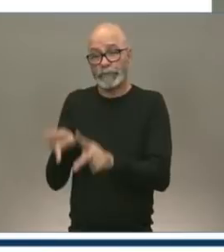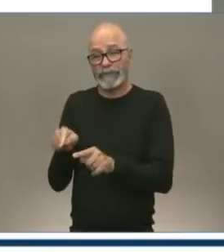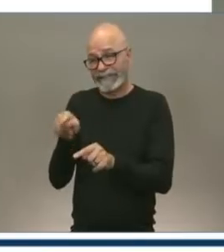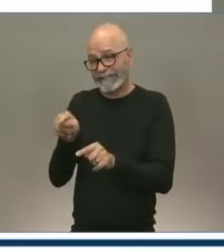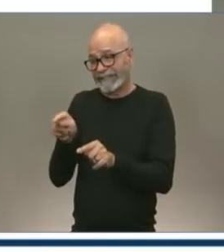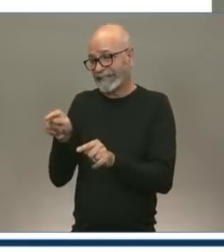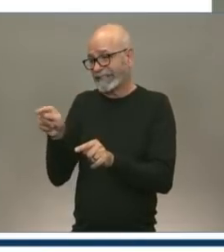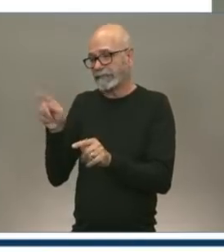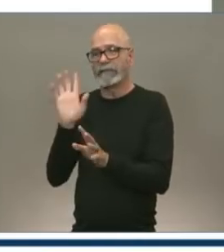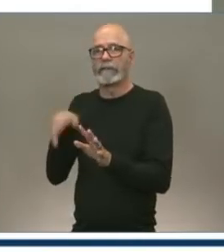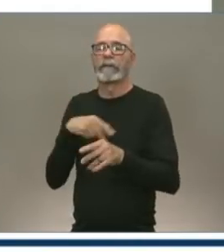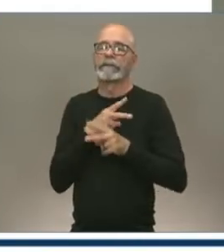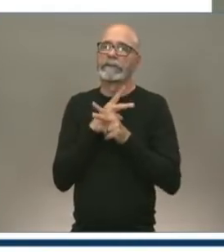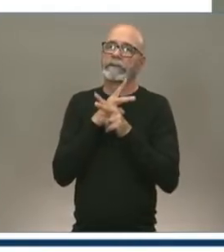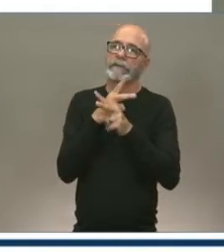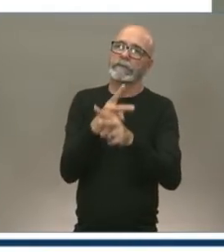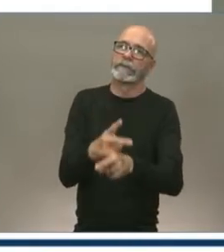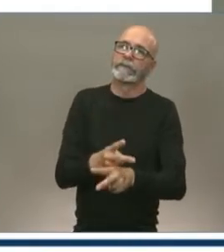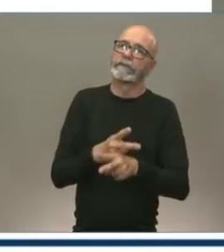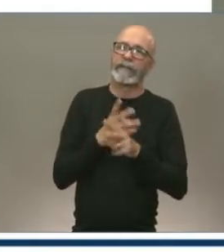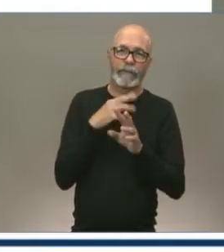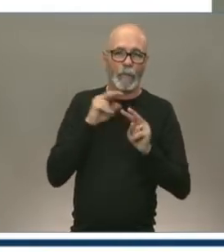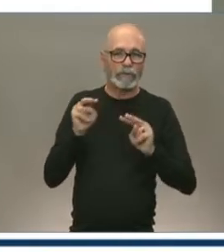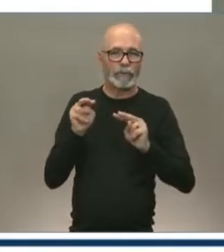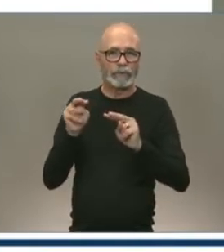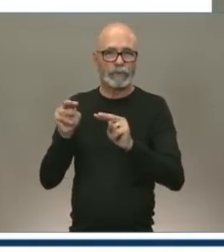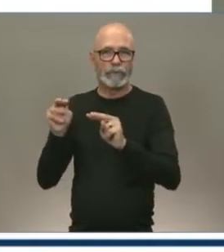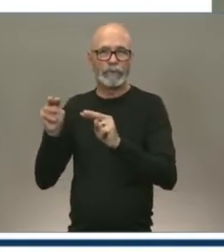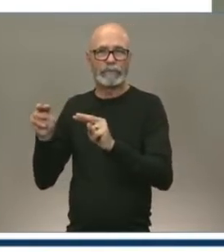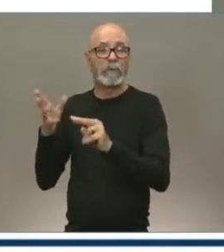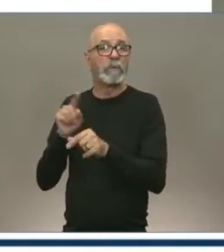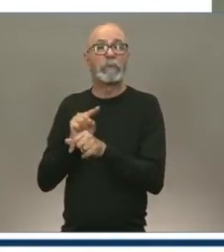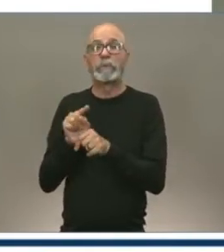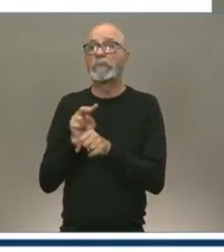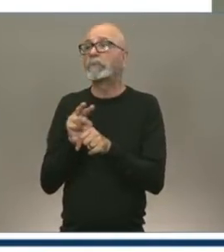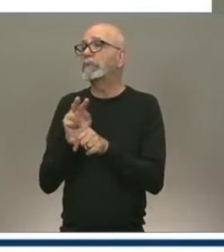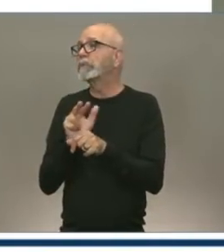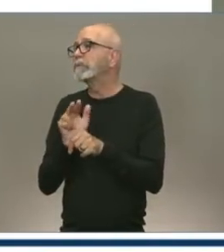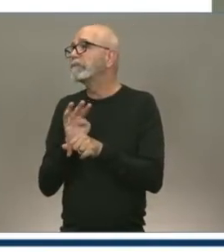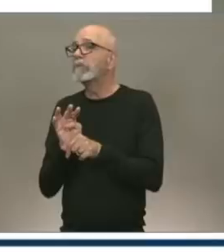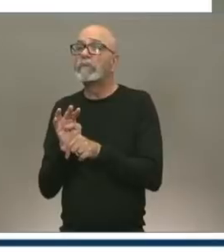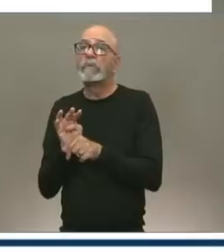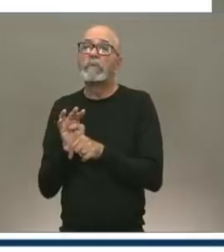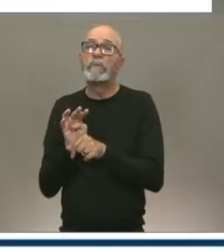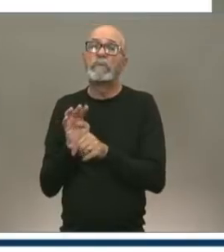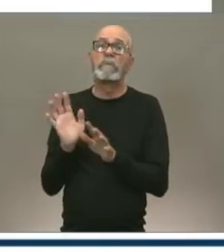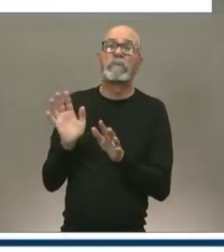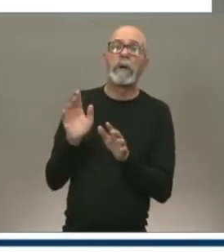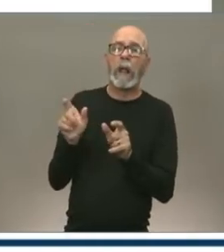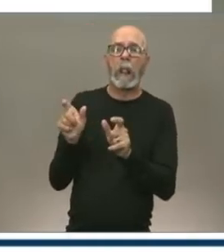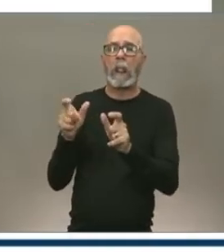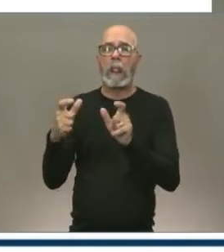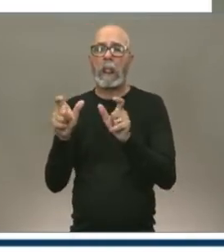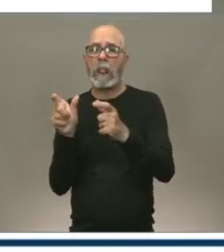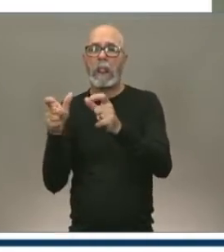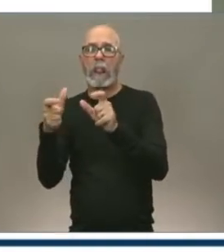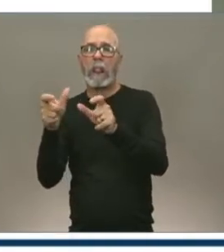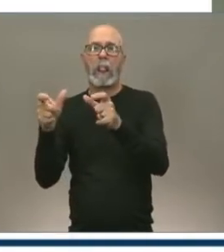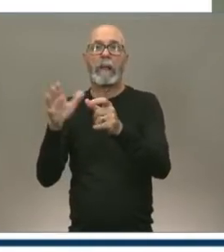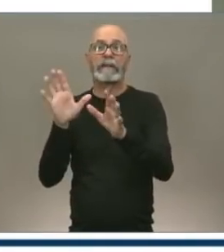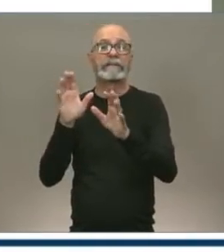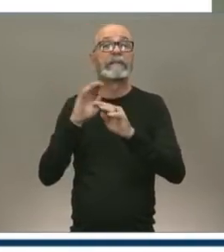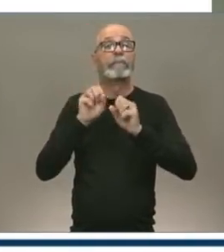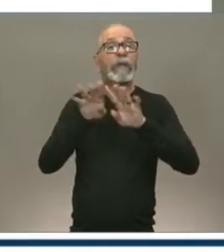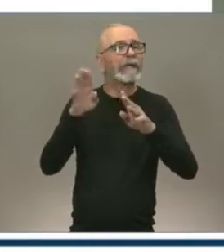as we get through these next number of weeks to prevent any introduction and spread within our communities of any